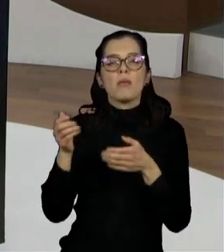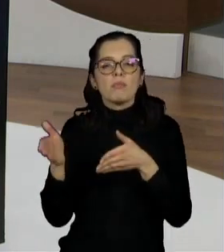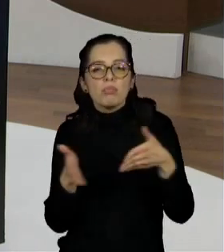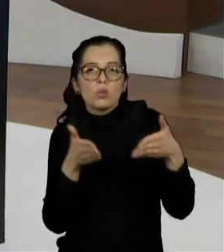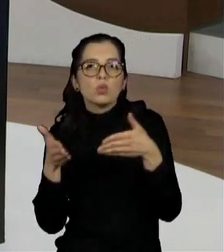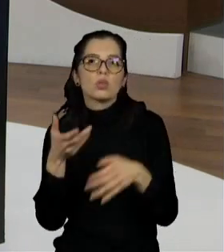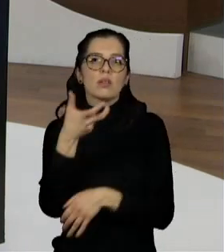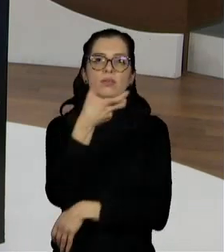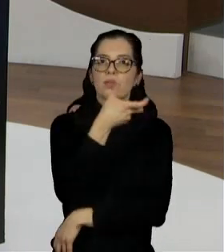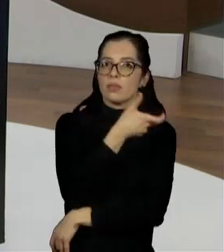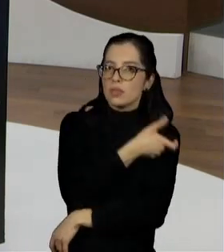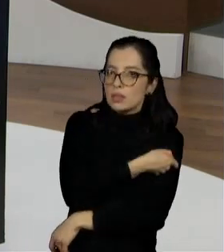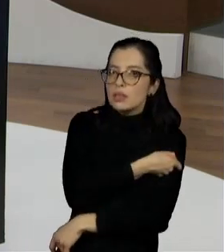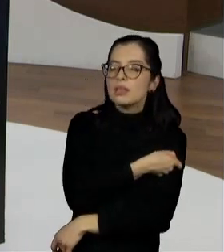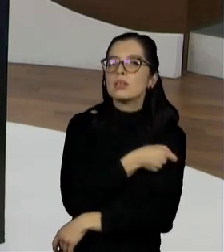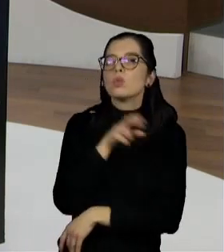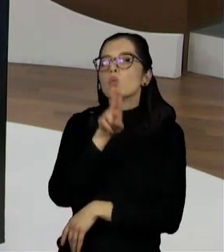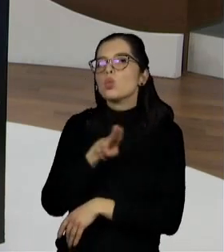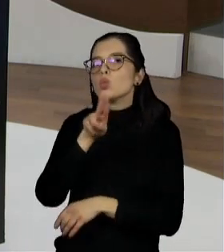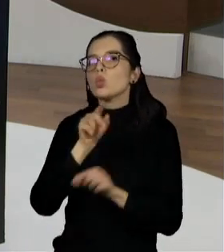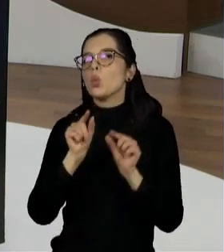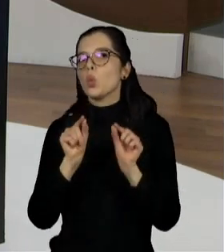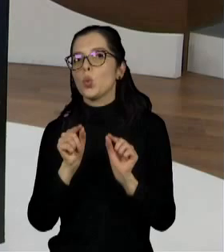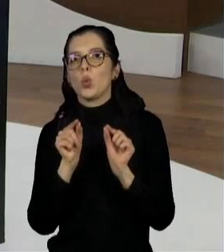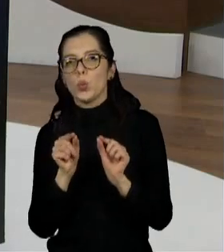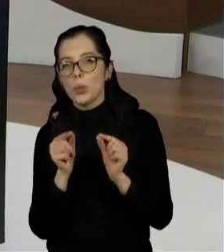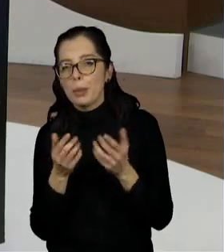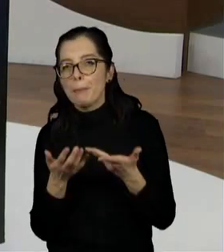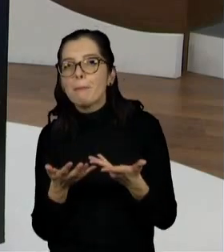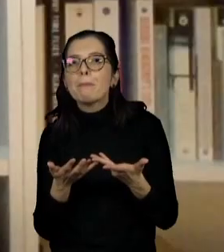the way that we have made vaccines using